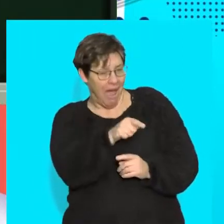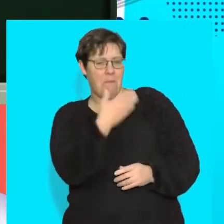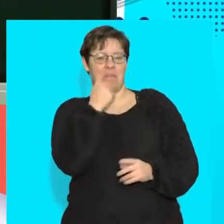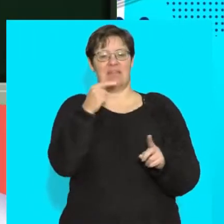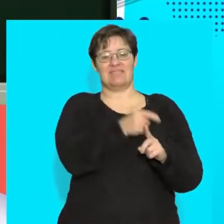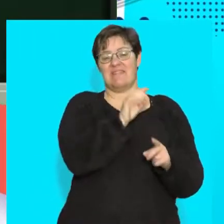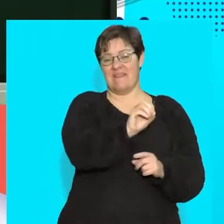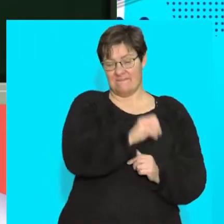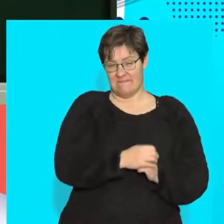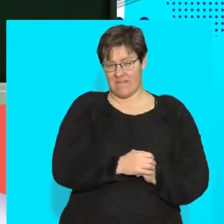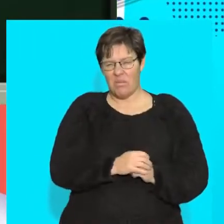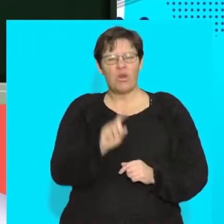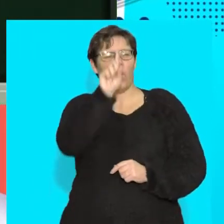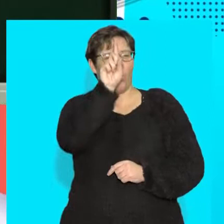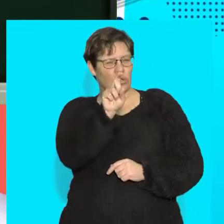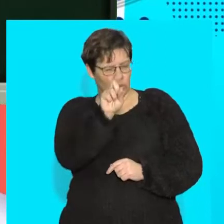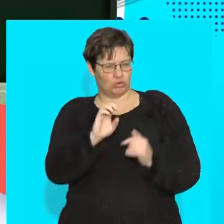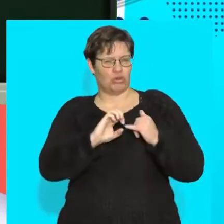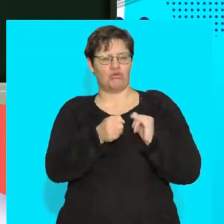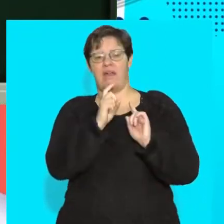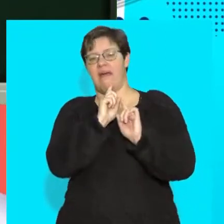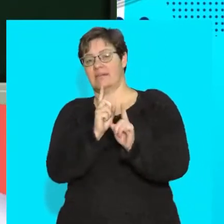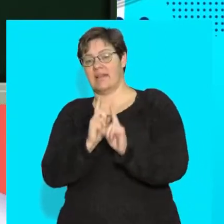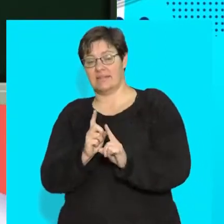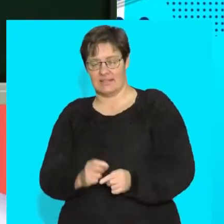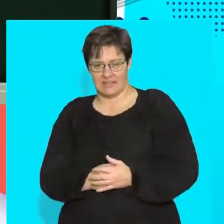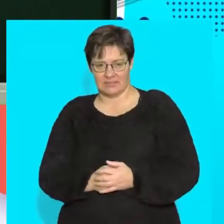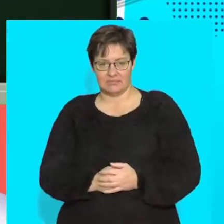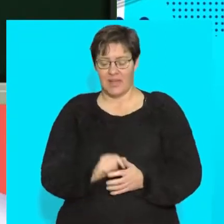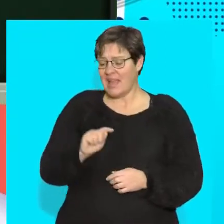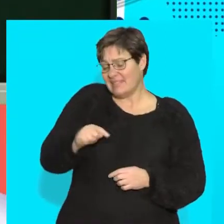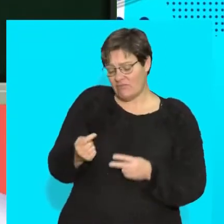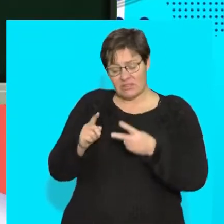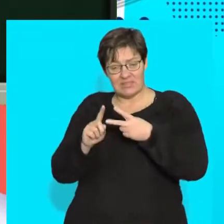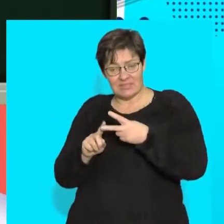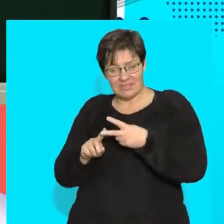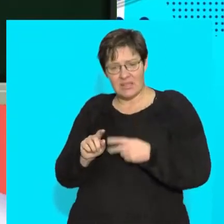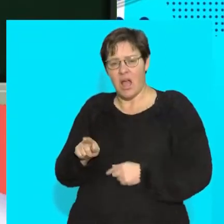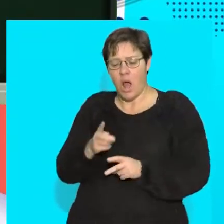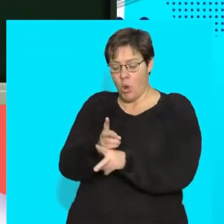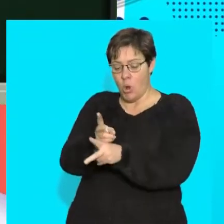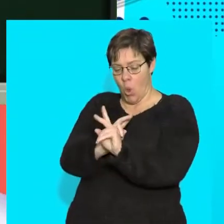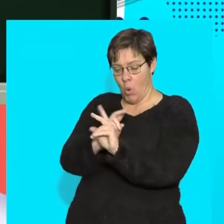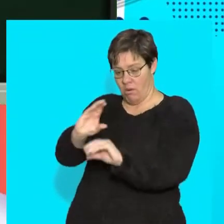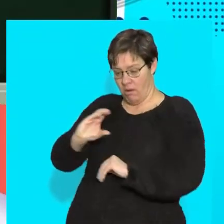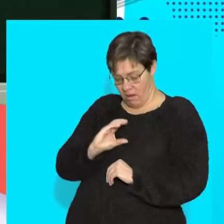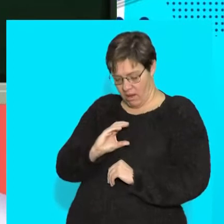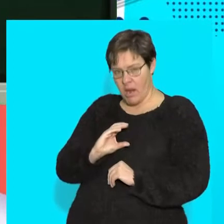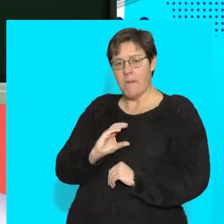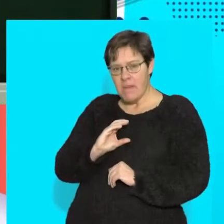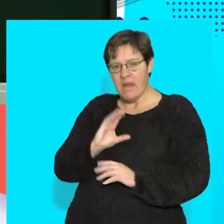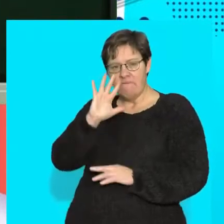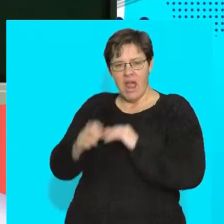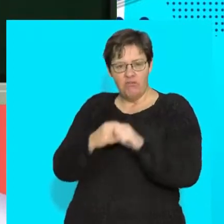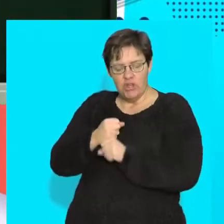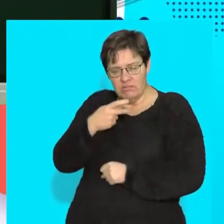investment? Those are such questions that we're going to try and answer. The other question is, if you are getting a loan, is it better to pay it in 5